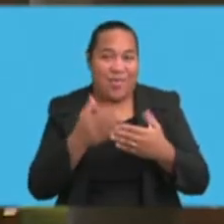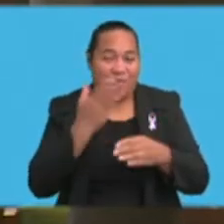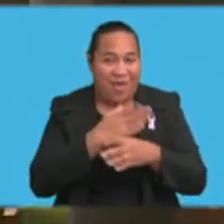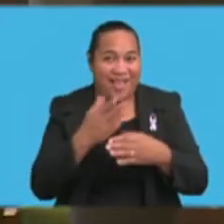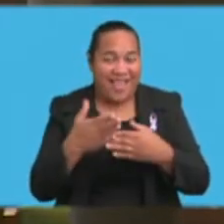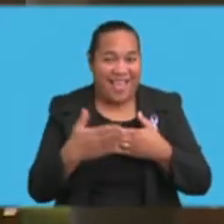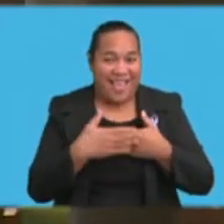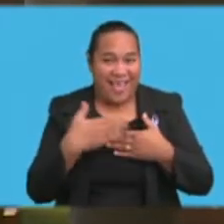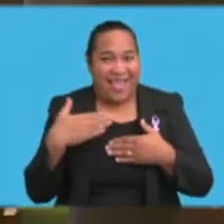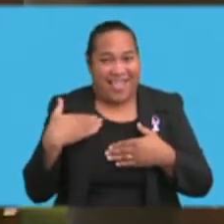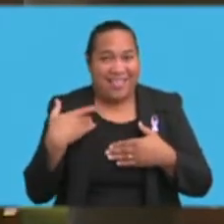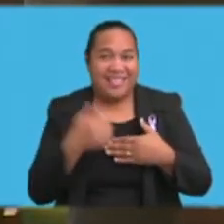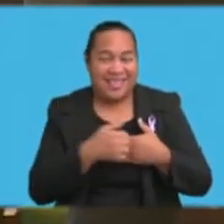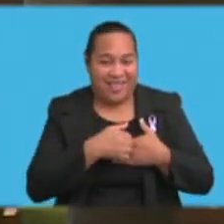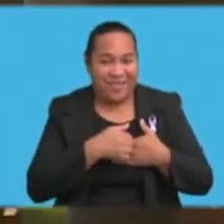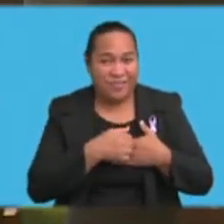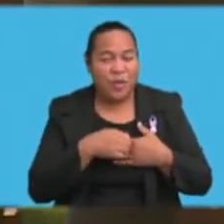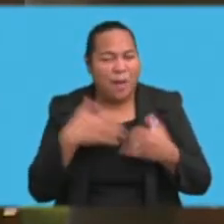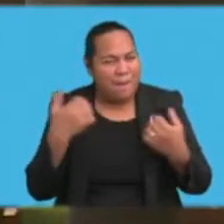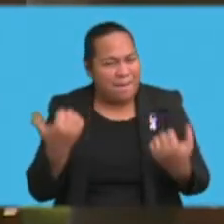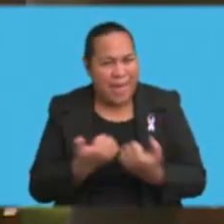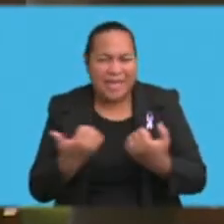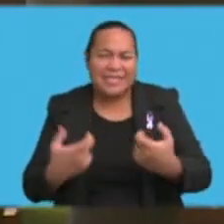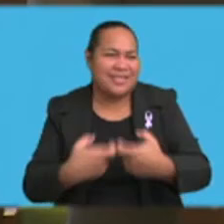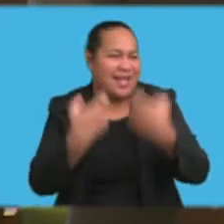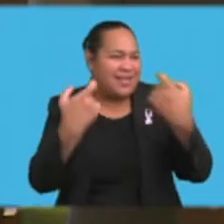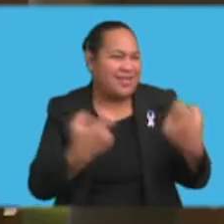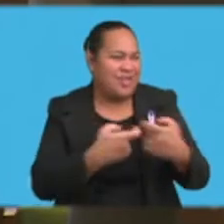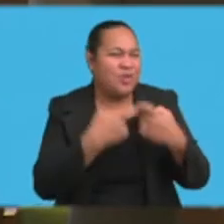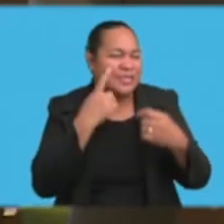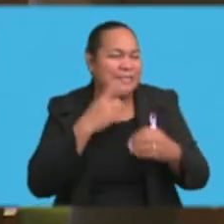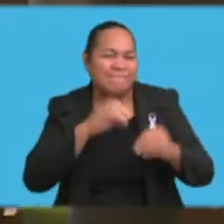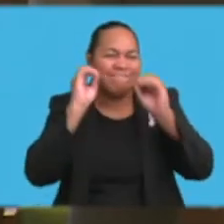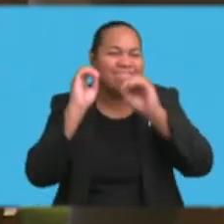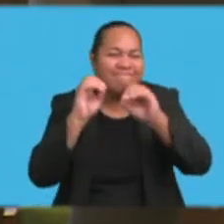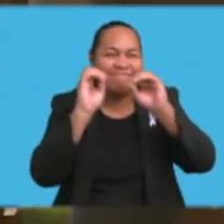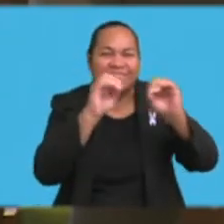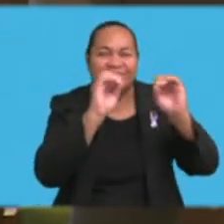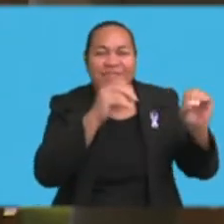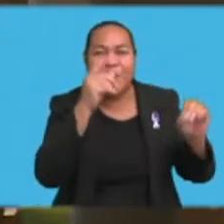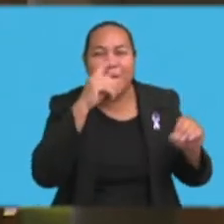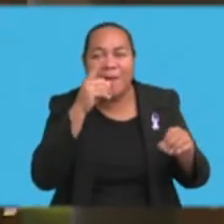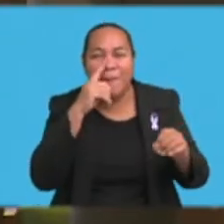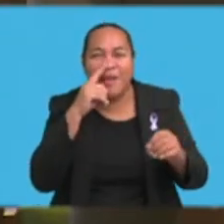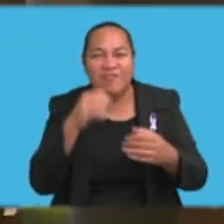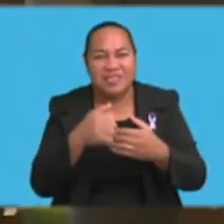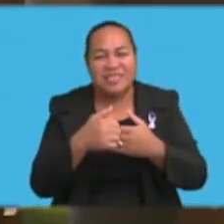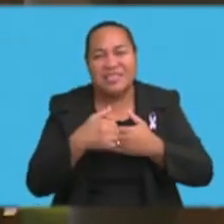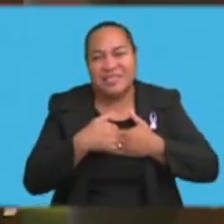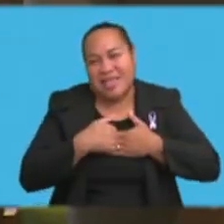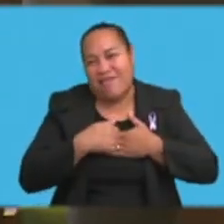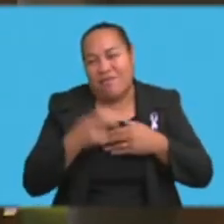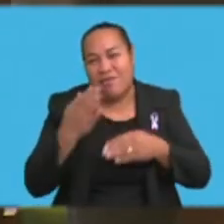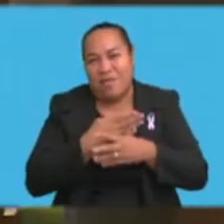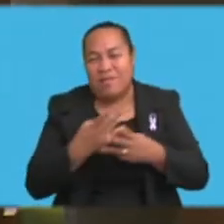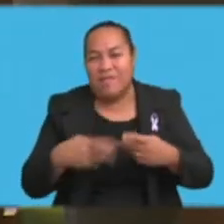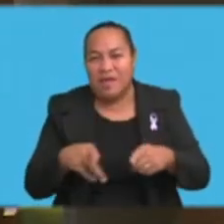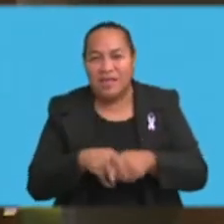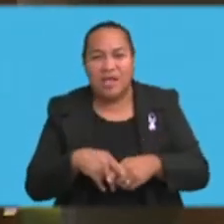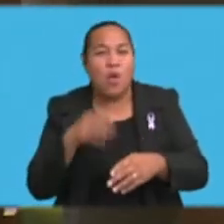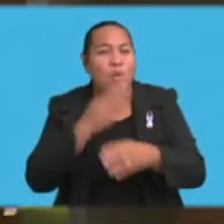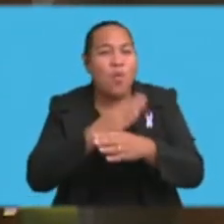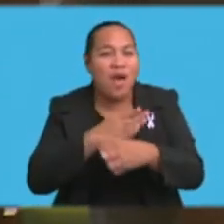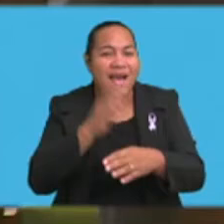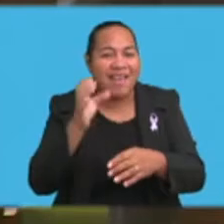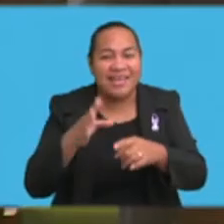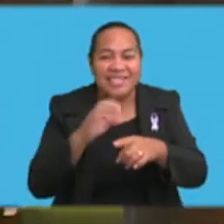of challenges still exist. There's still a major challenge in educating people, educating employers, educating workers, and we